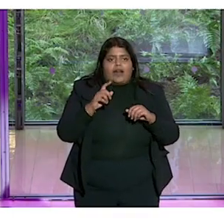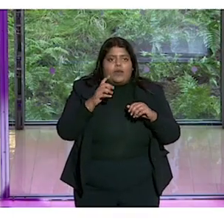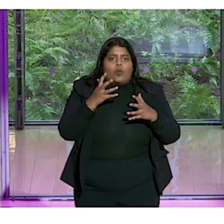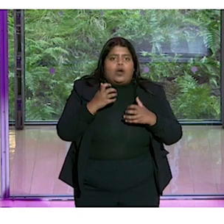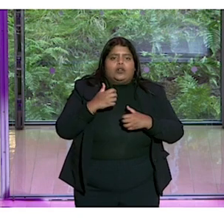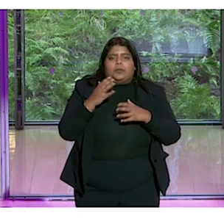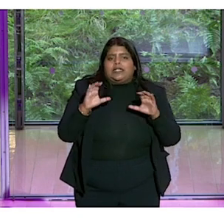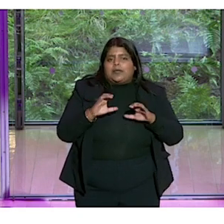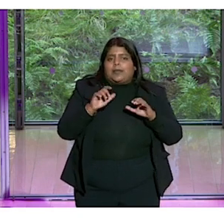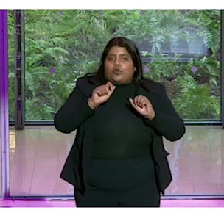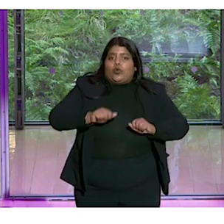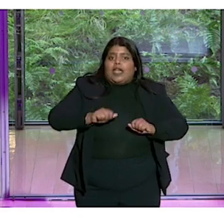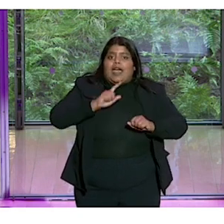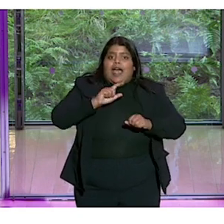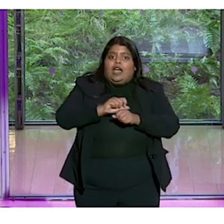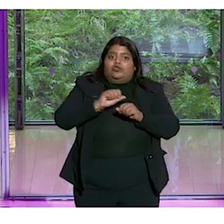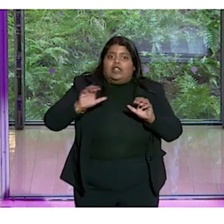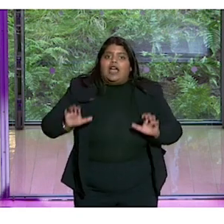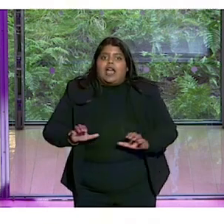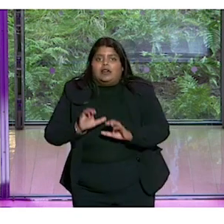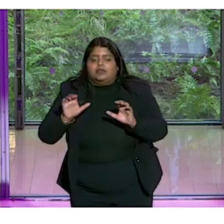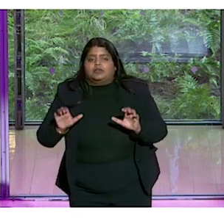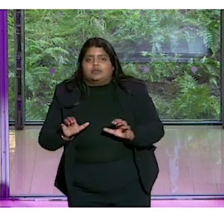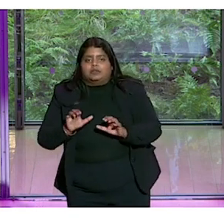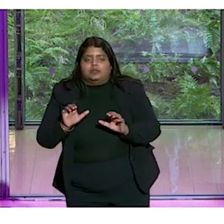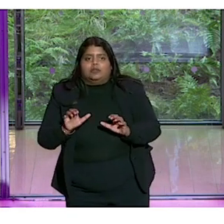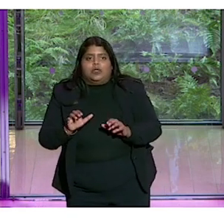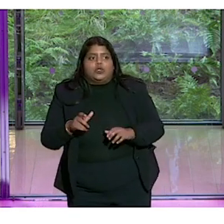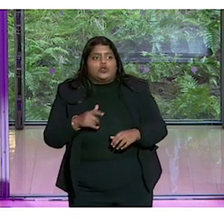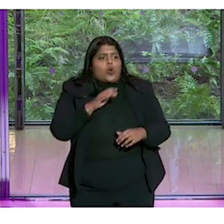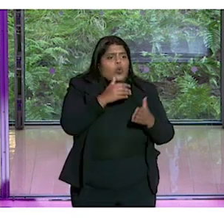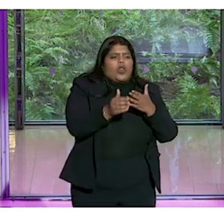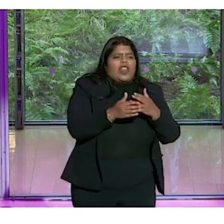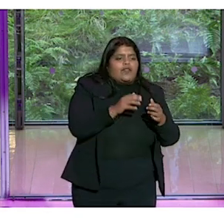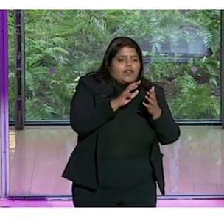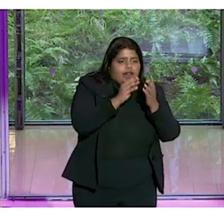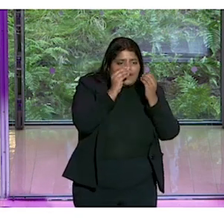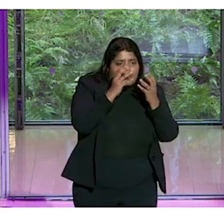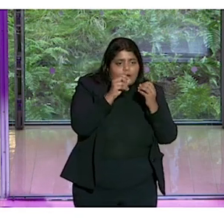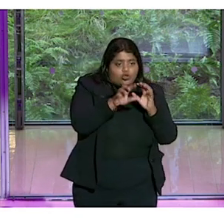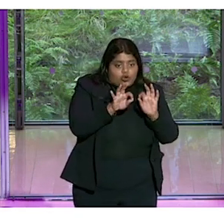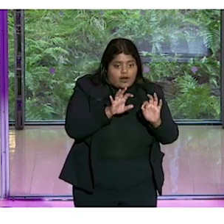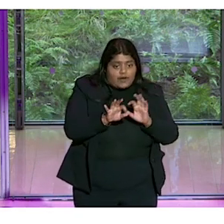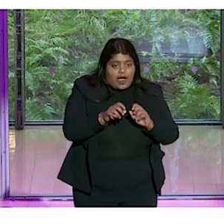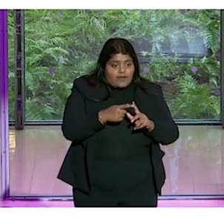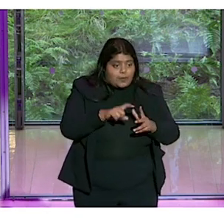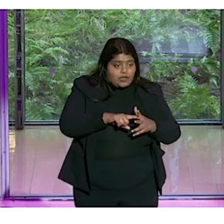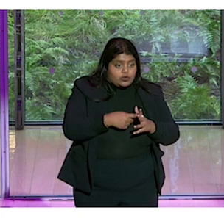actionable. And so you need to think about what you're going to do with the information you find from the get-go.